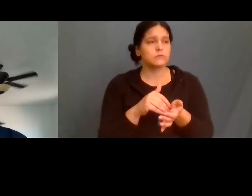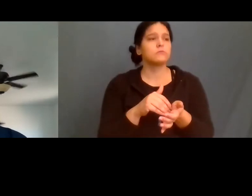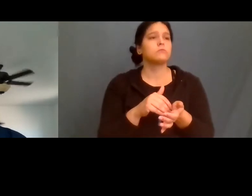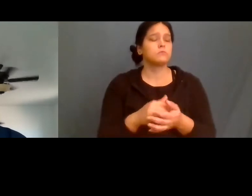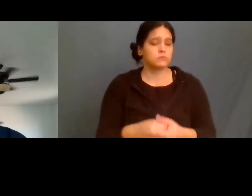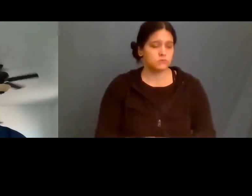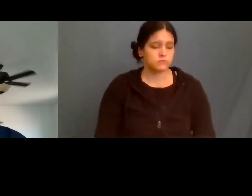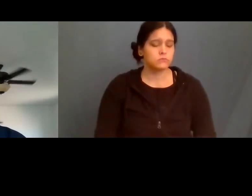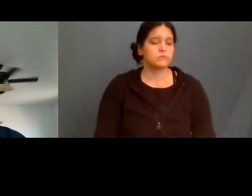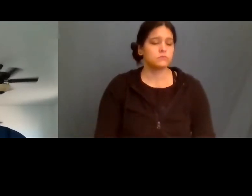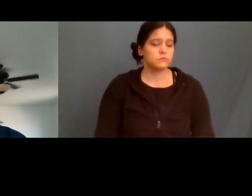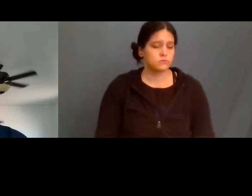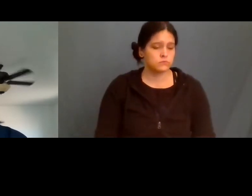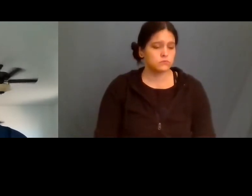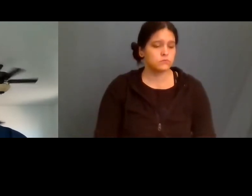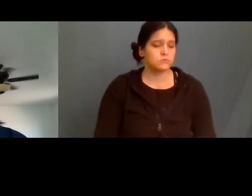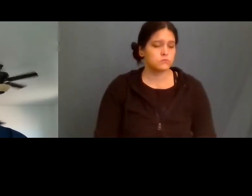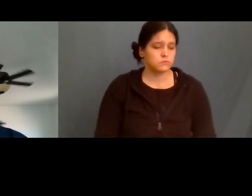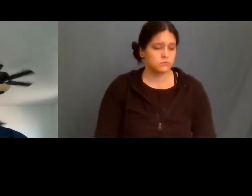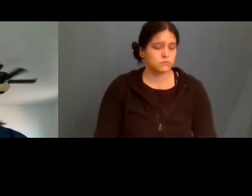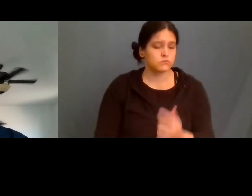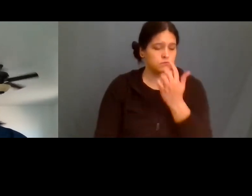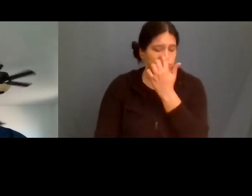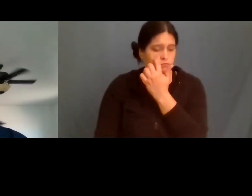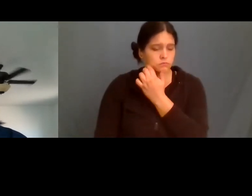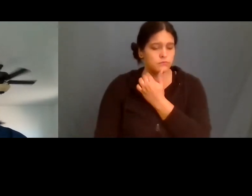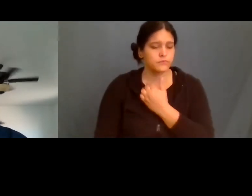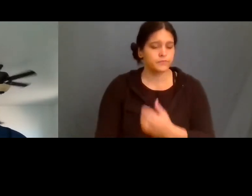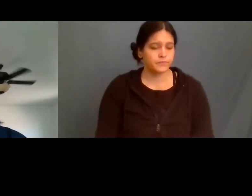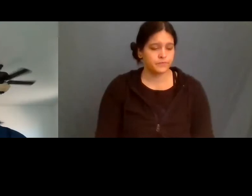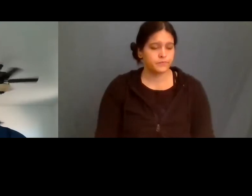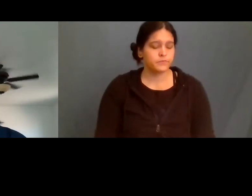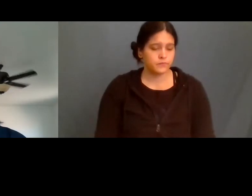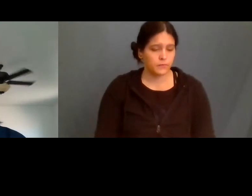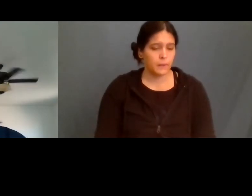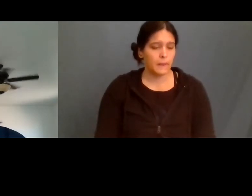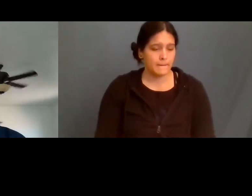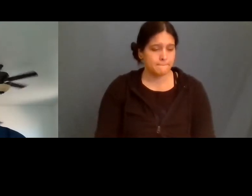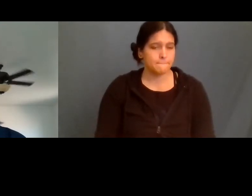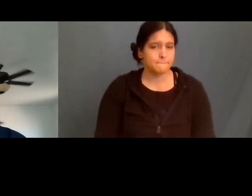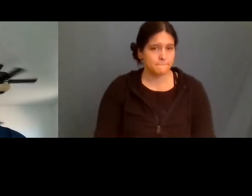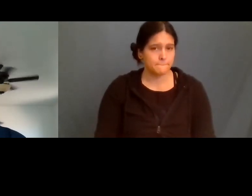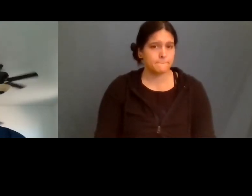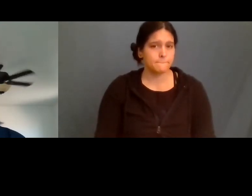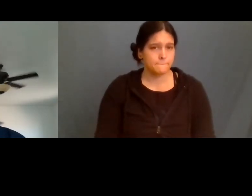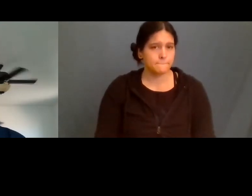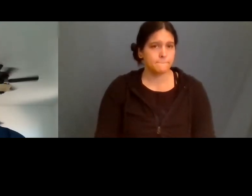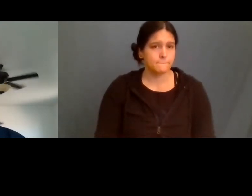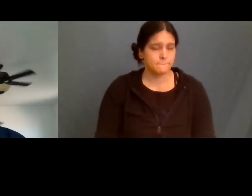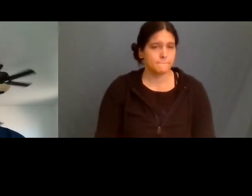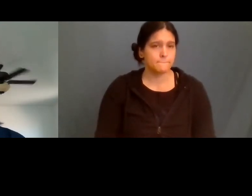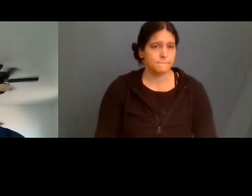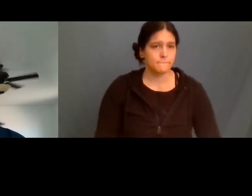Akudoshi yaho ado ultra ultra diado ade aku shike yaho shibine